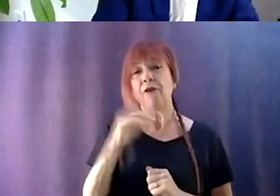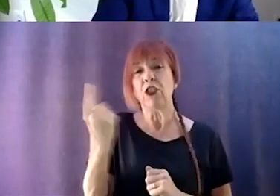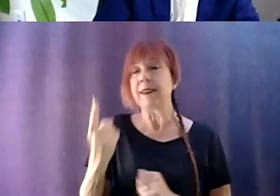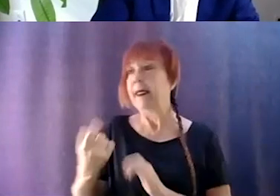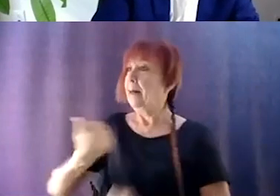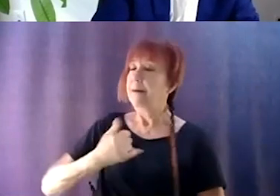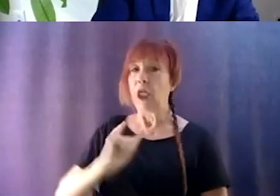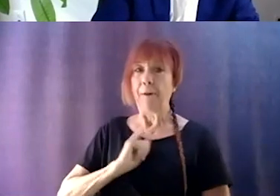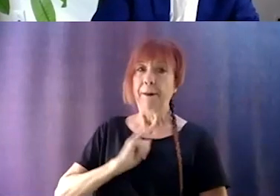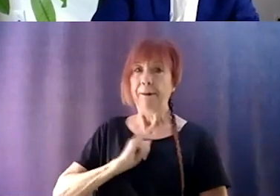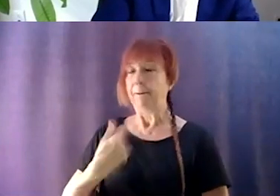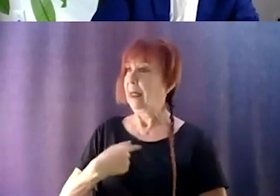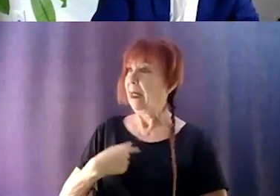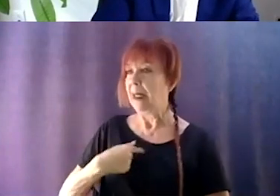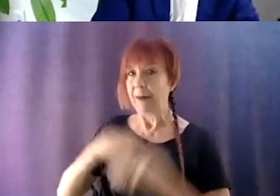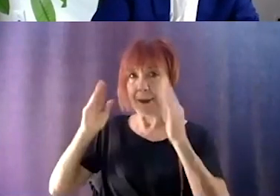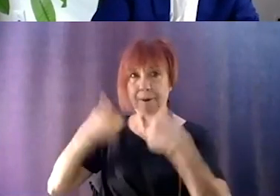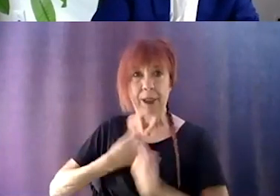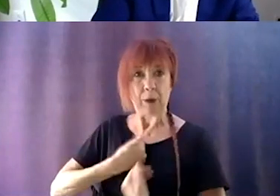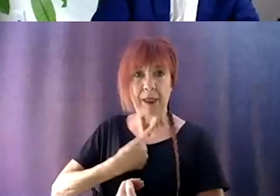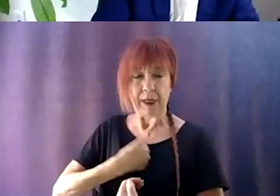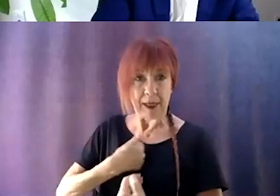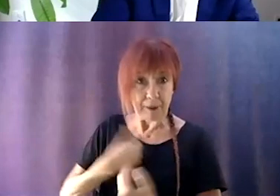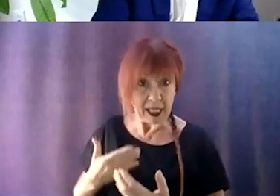very fine line. You know, there's something called the